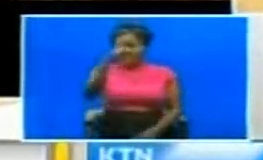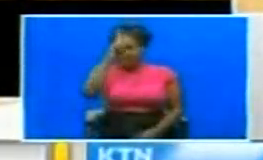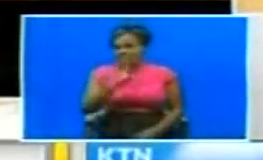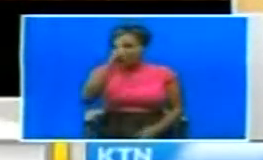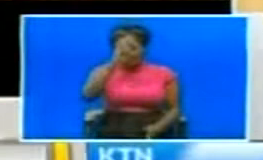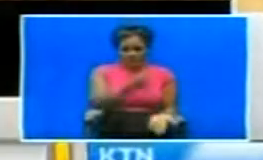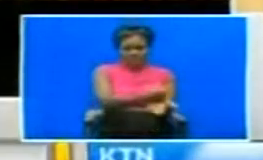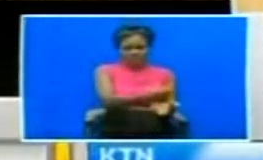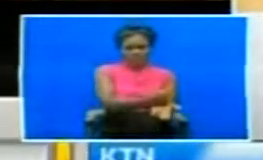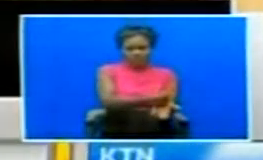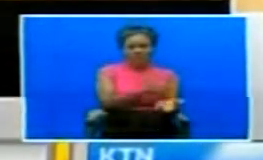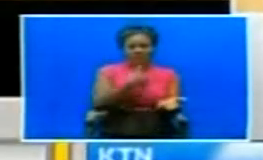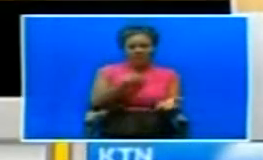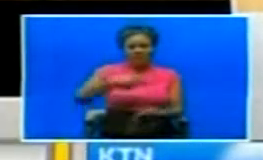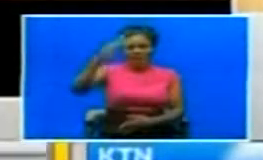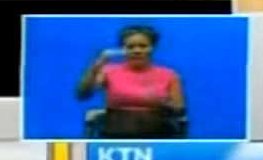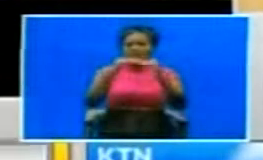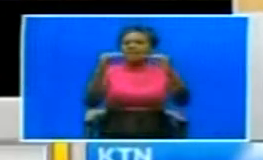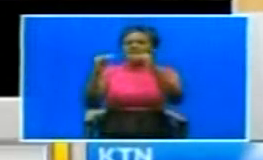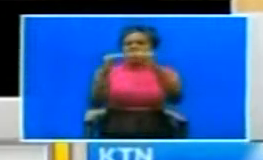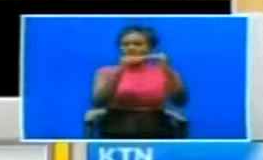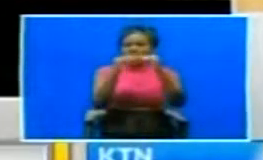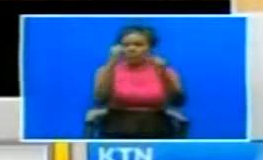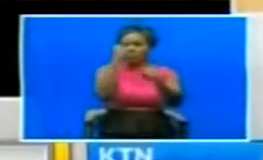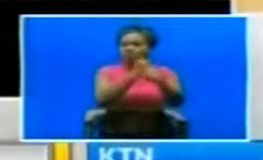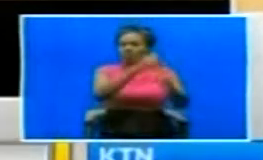toxicity, if you have very, very high levels, we sometimes